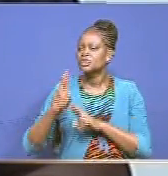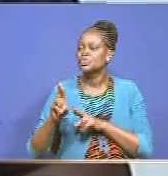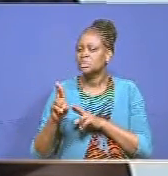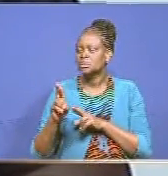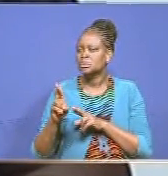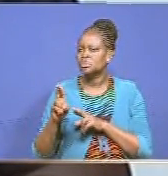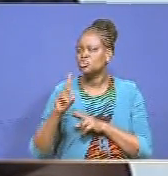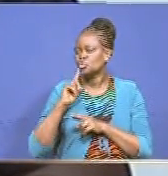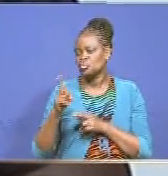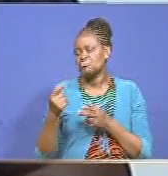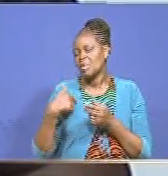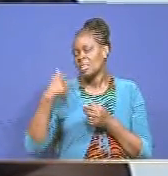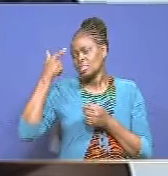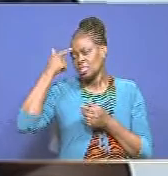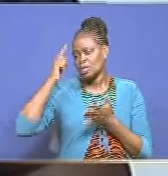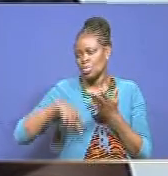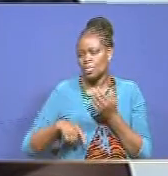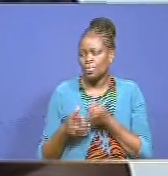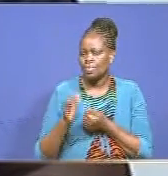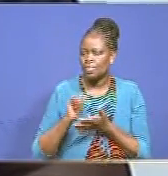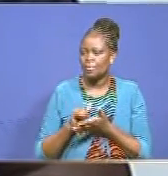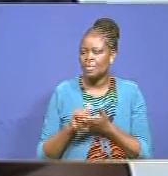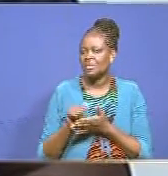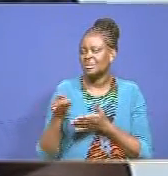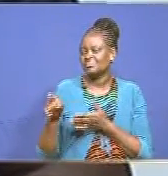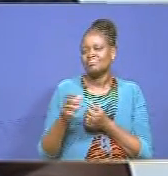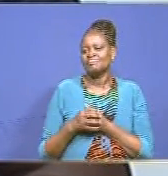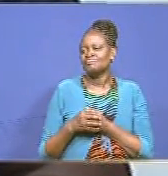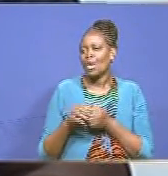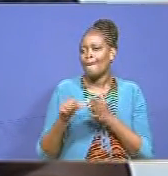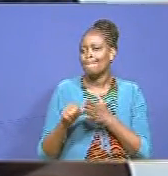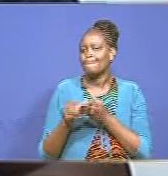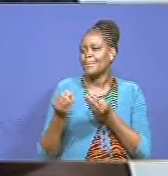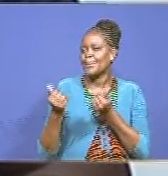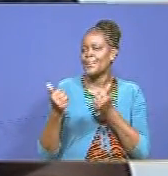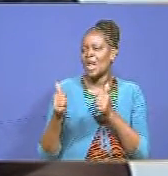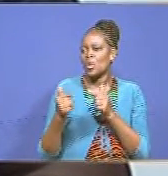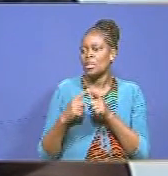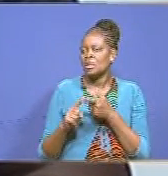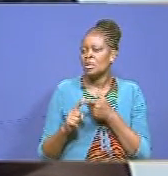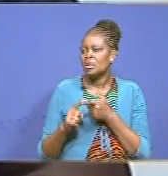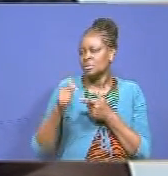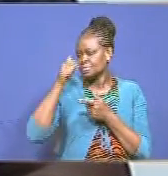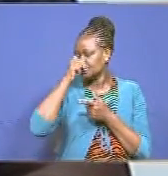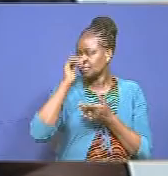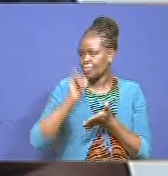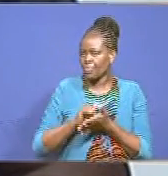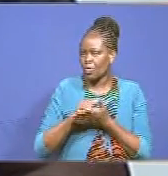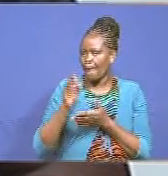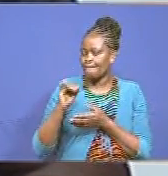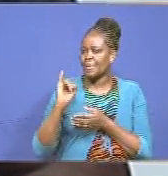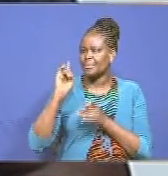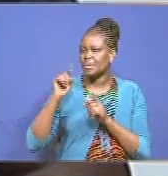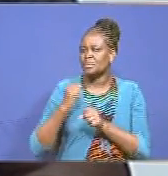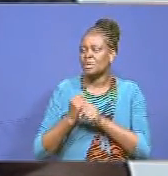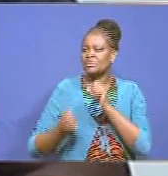So to me, it's an elephant we've not looked into, and we wish that BBI should move very